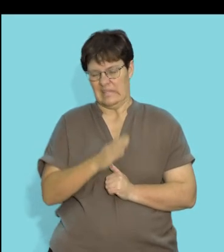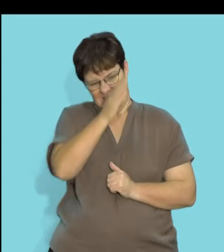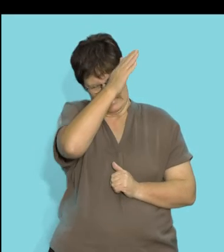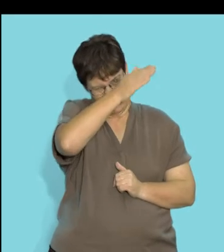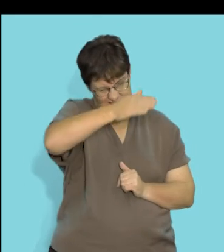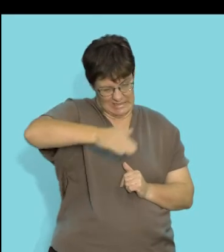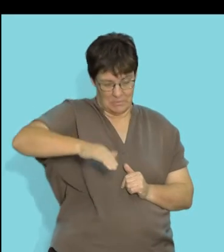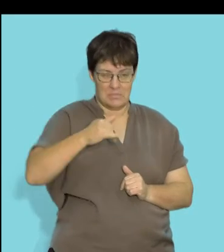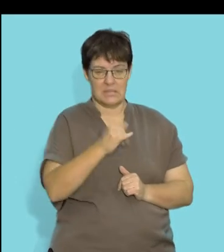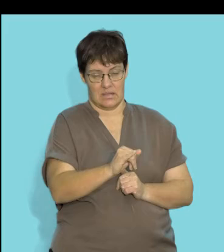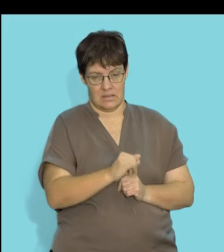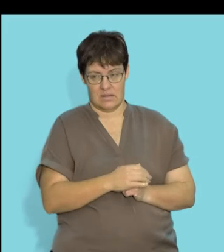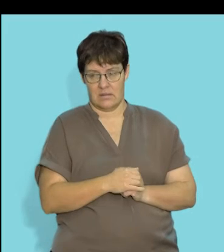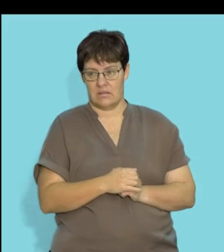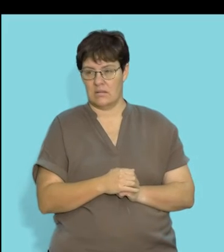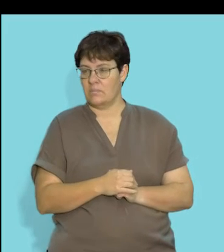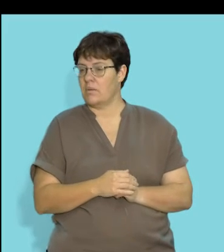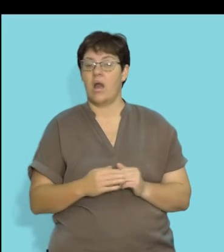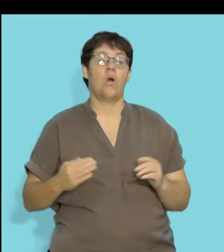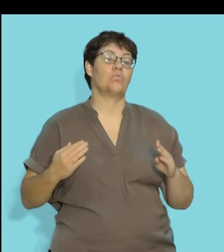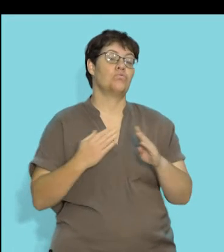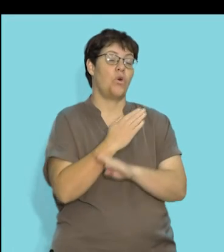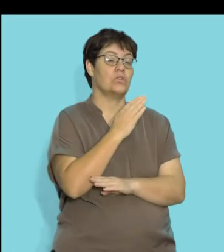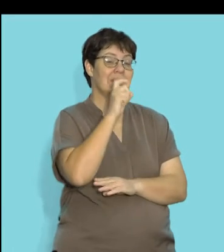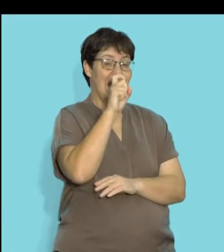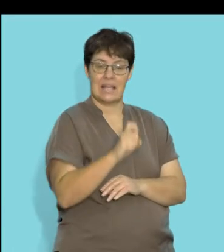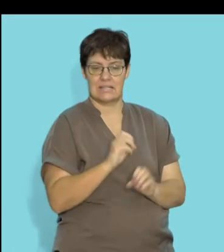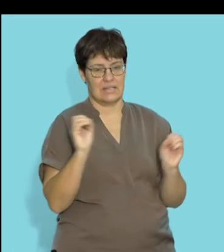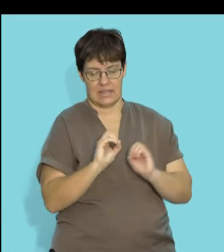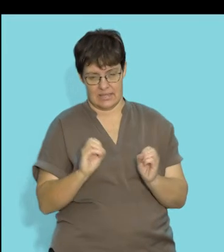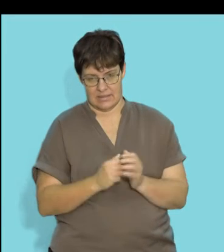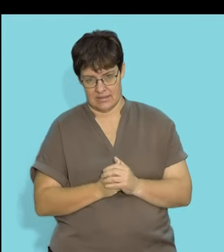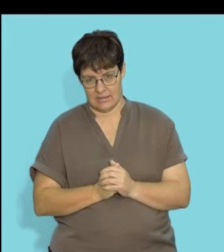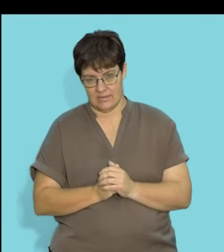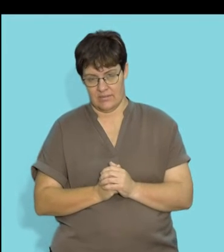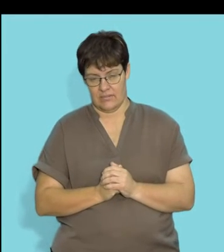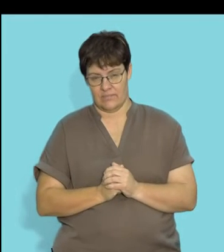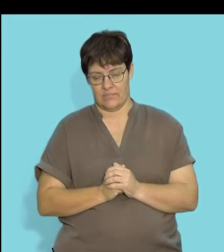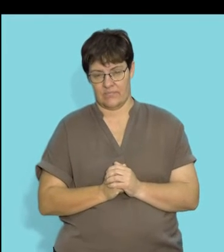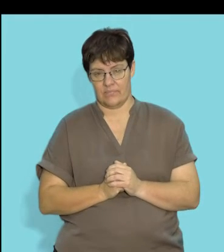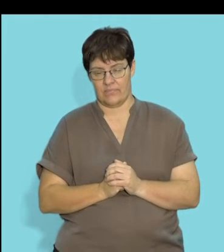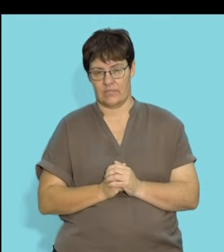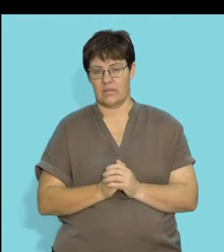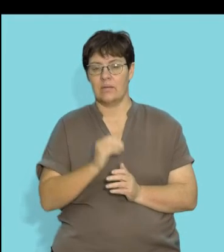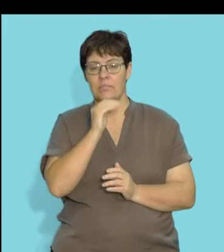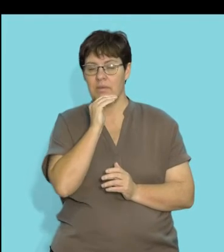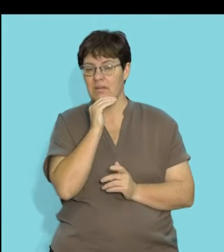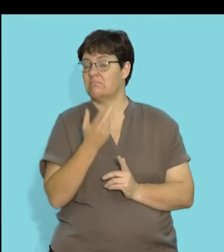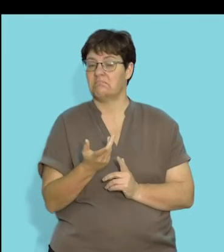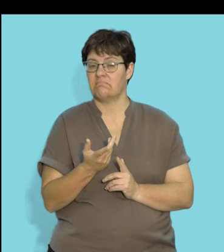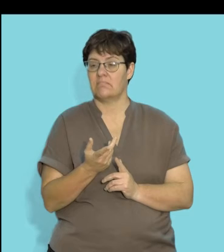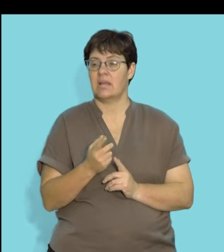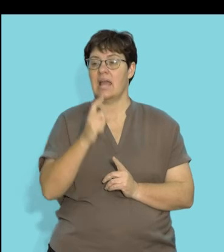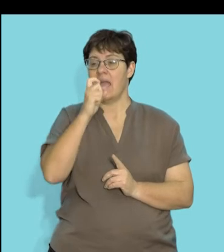Right? Still, you can still see that this is not crossing the x-axis. So it means it does